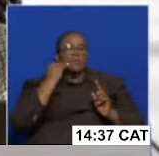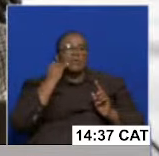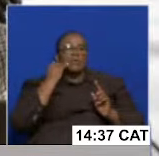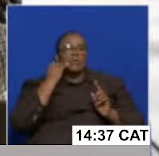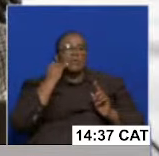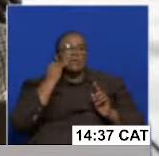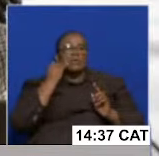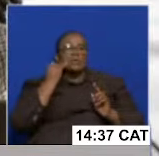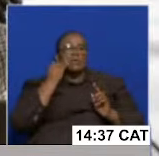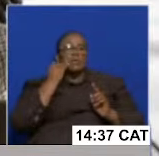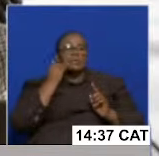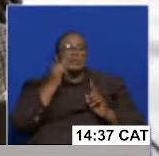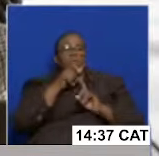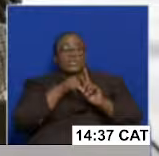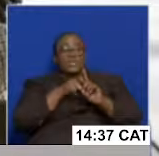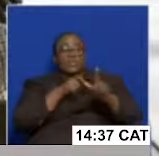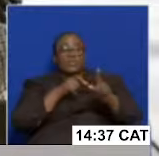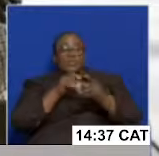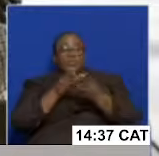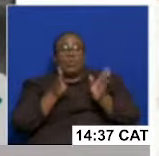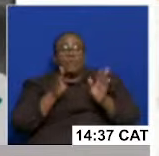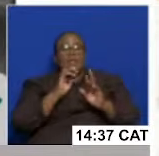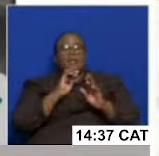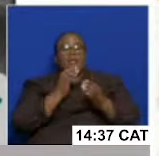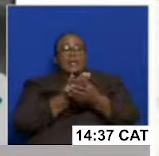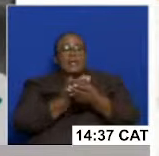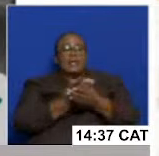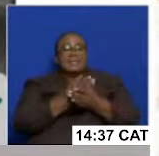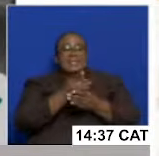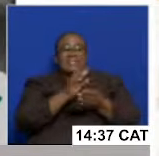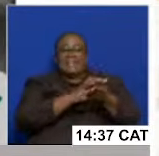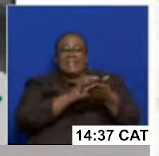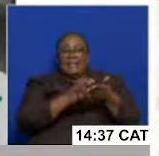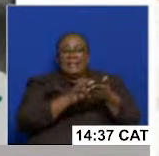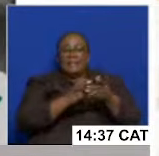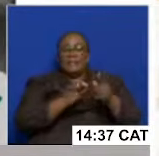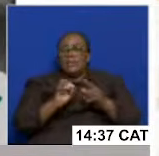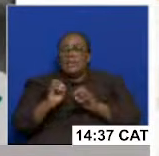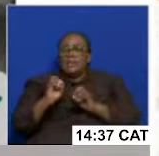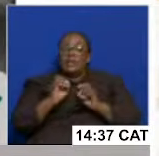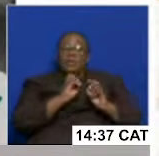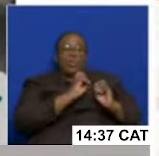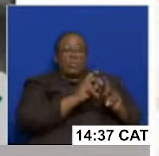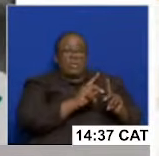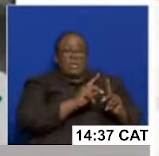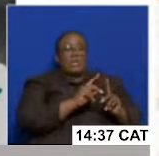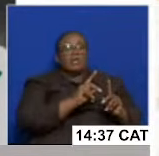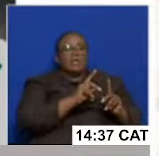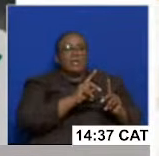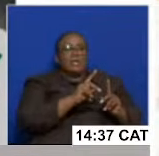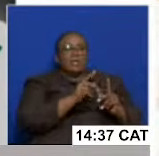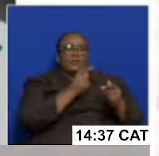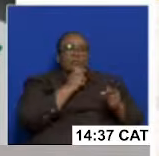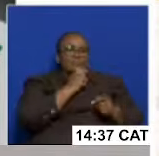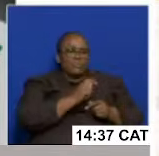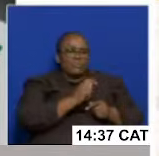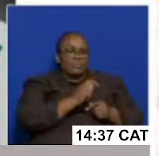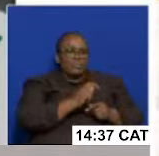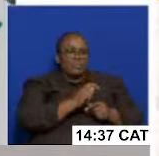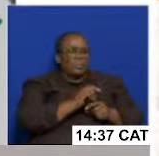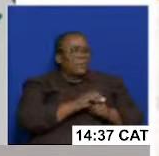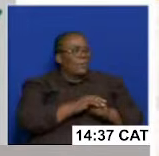then respond and you say, "Okay, dear, true." She then says, I meant to say we will beat this, not